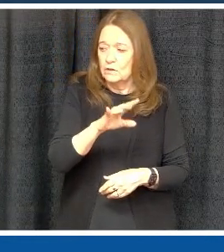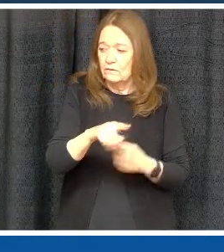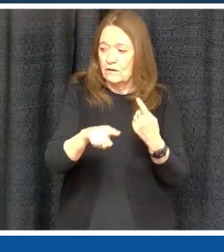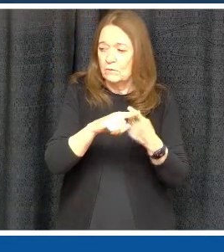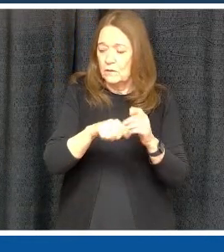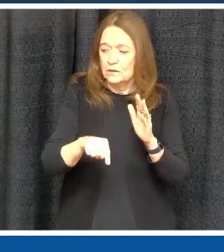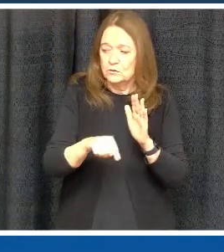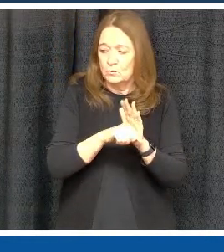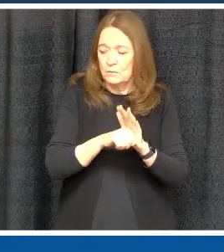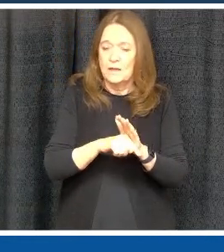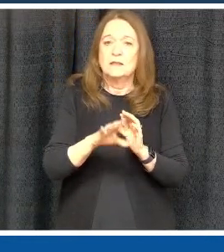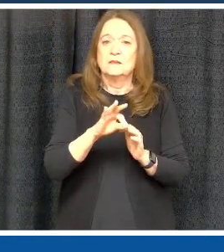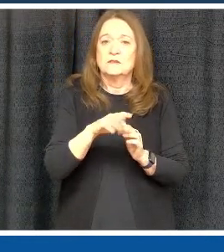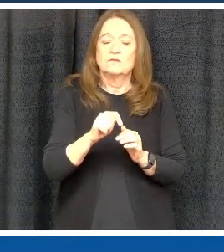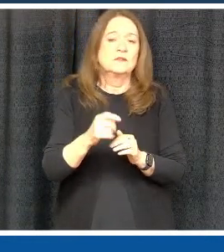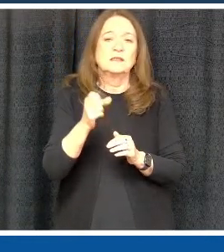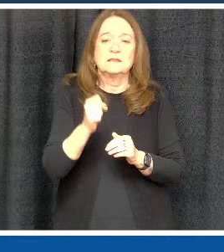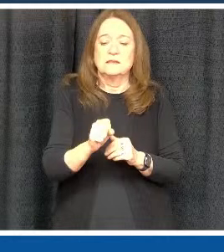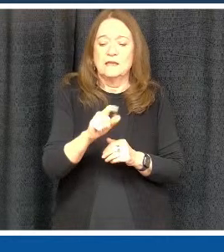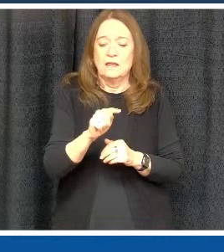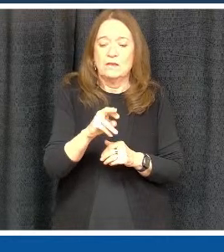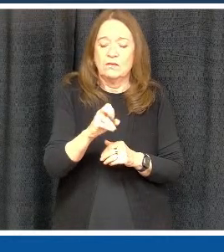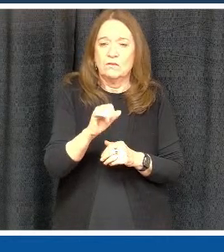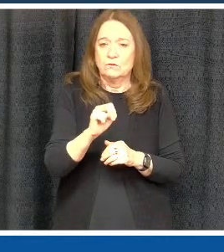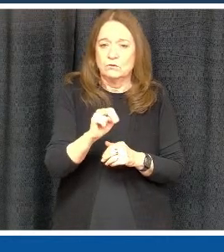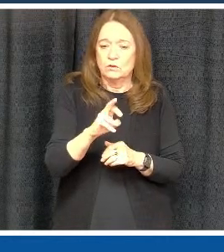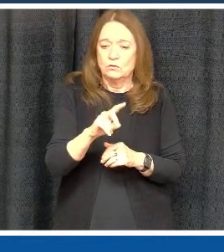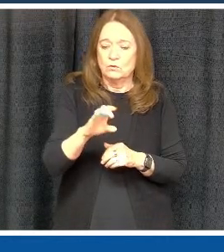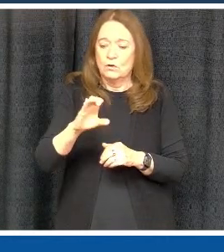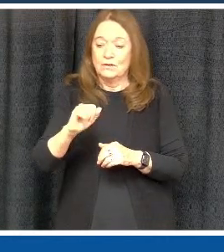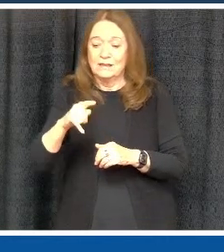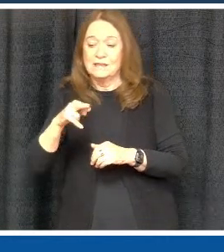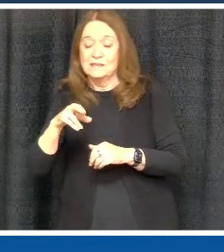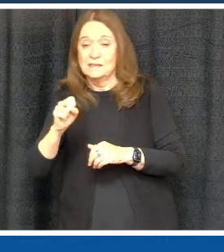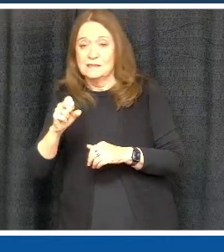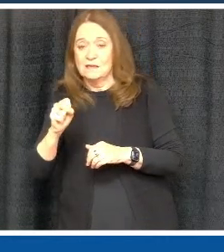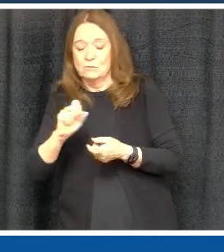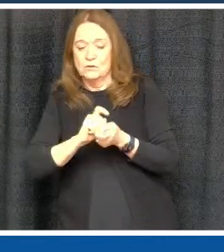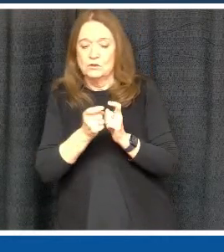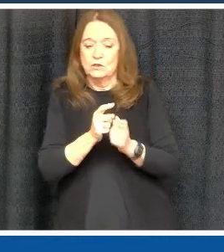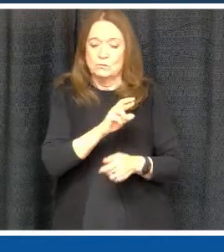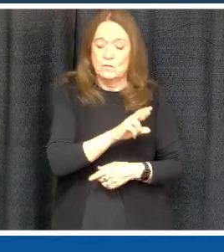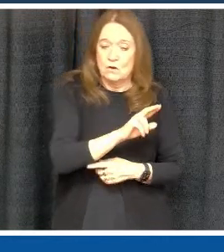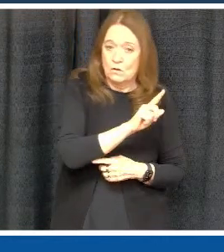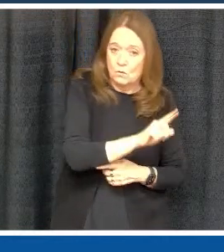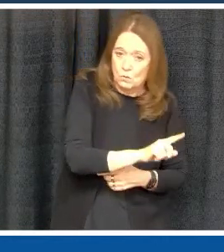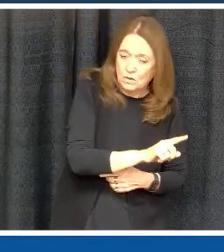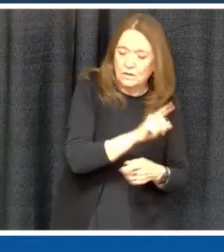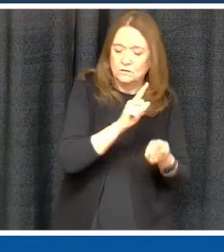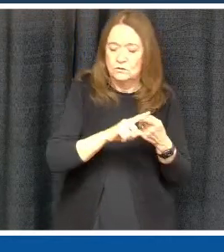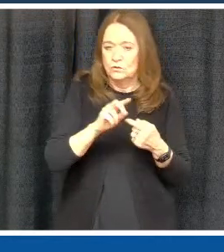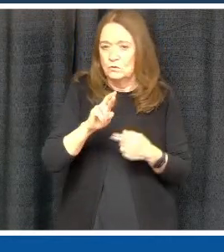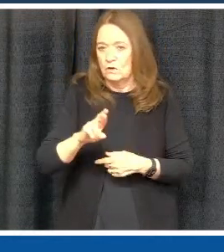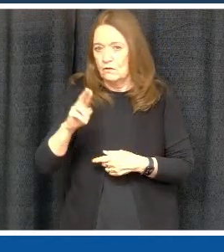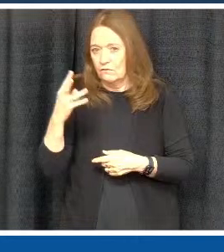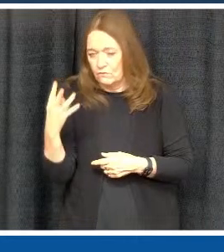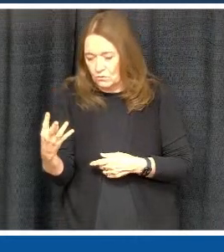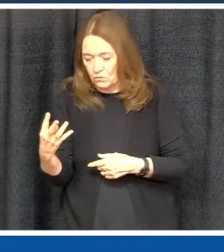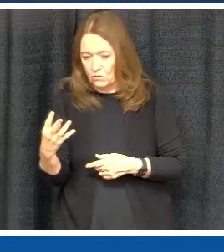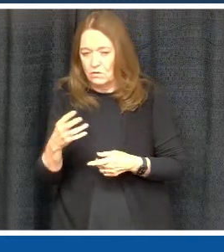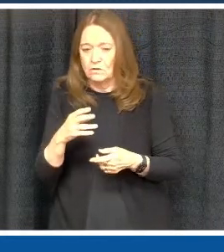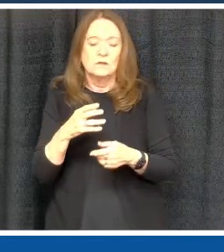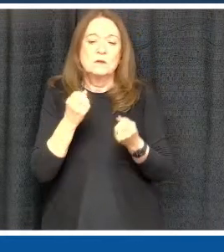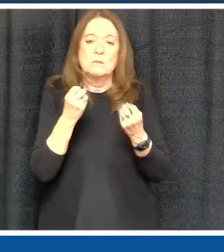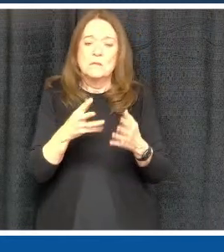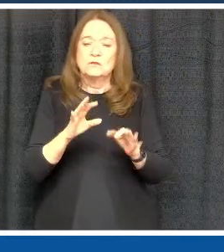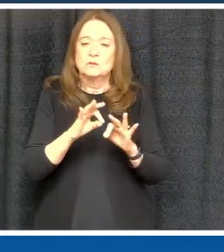feet south of the Trenton Road and Cypress Street intersection from R1 Single Family Residential District to R4 Multiple